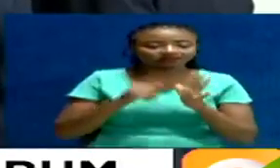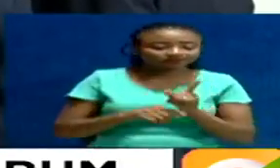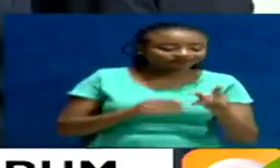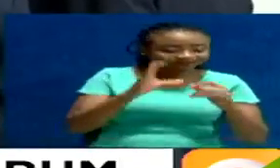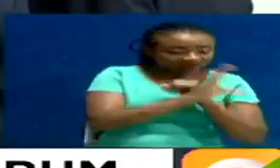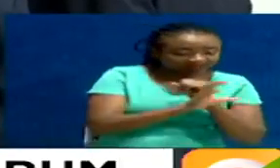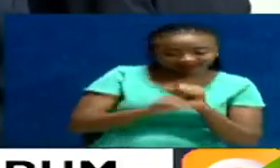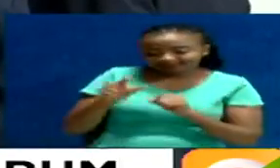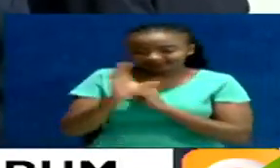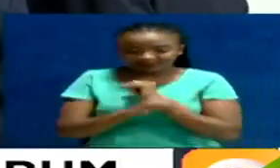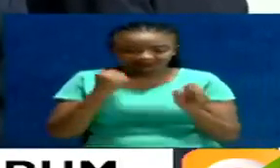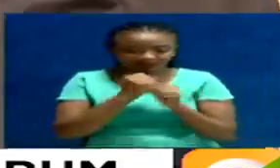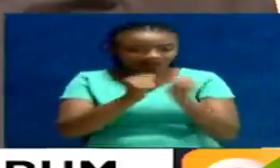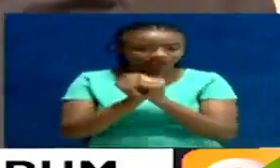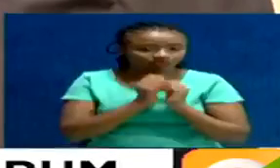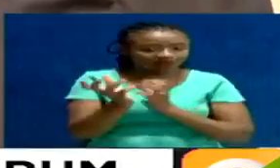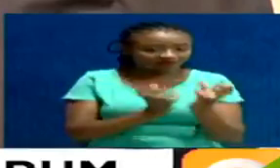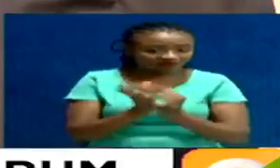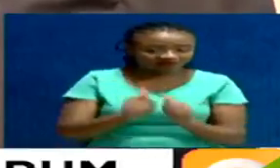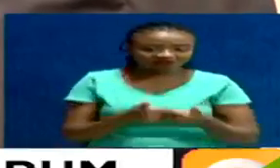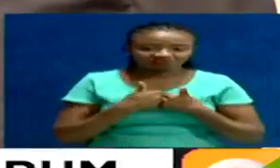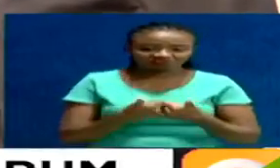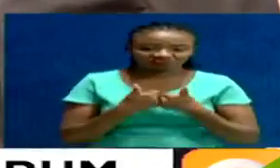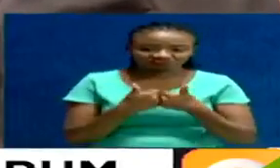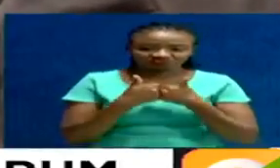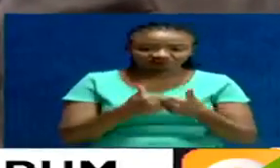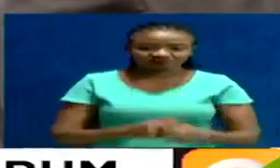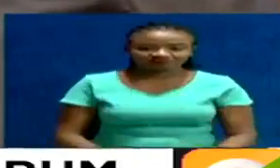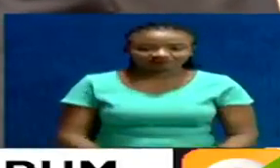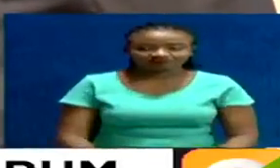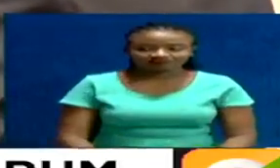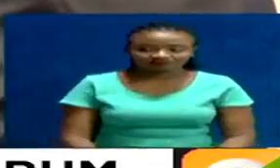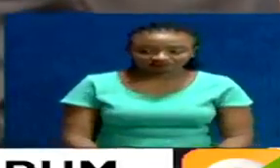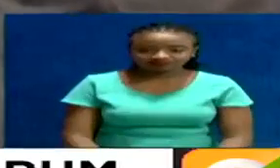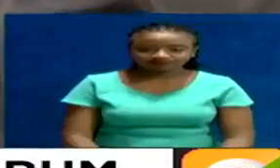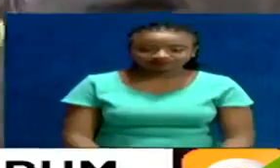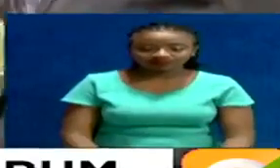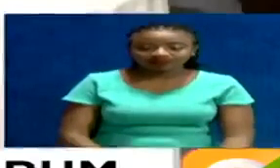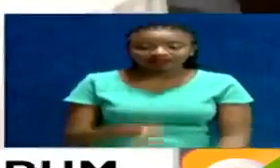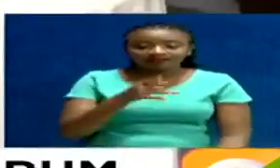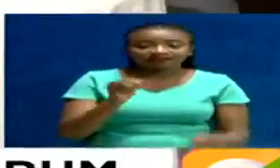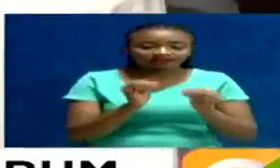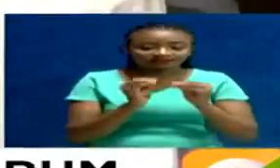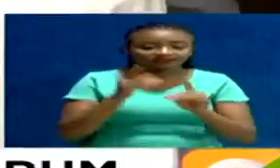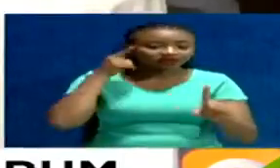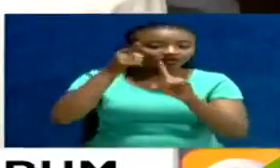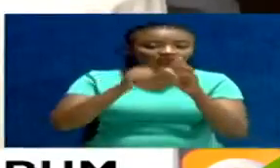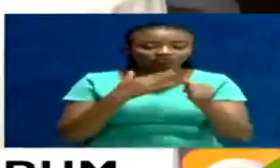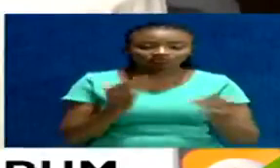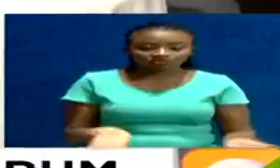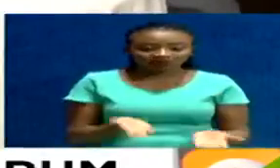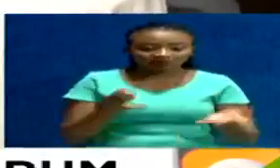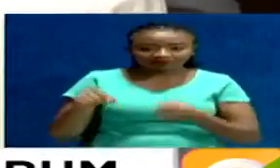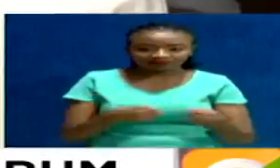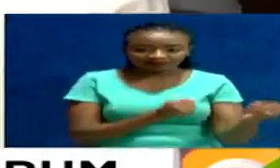for business, having done 4 foreign trips since he took office. The Kenyan meeting is set to enhance strategic